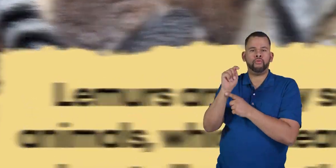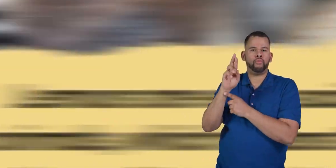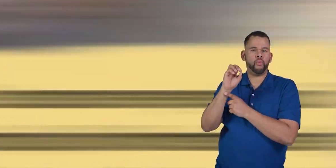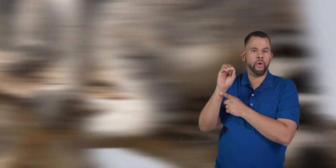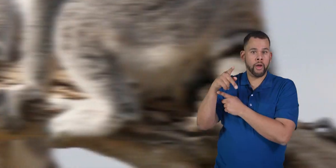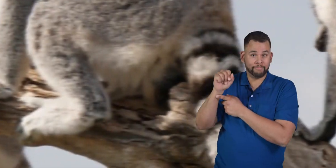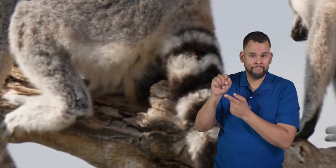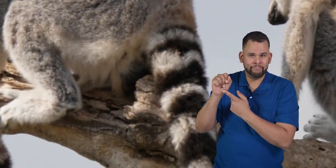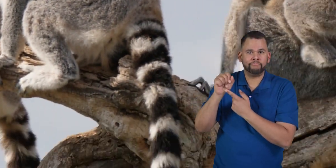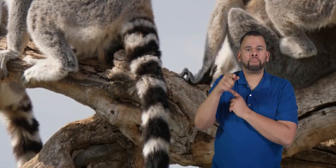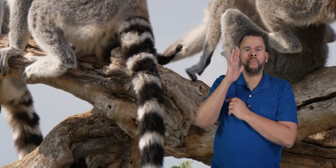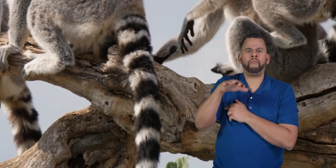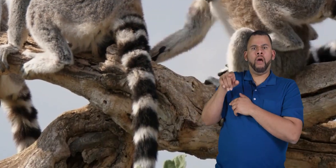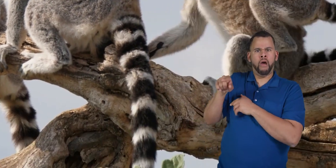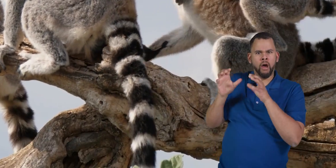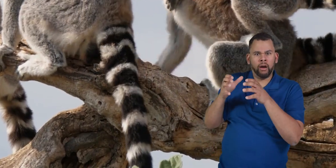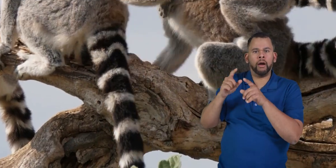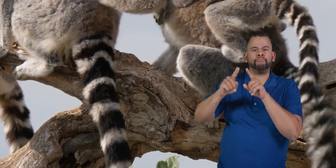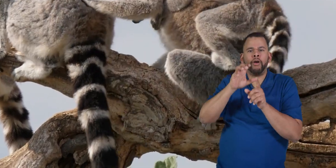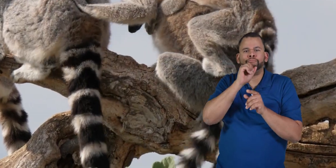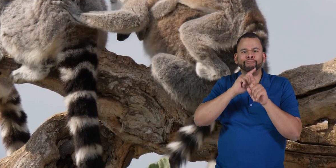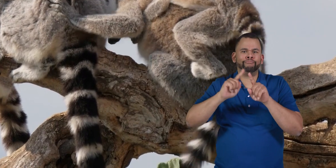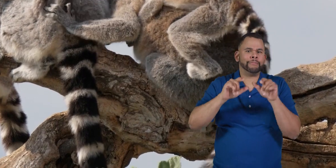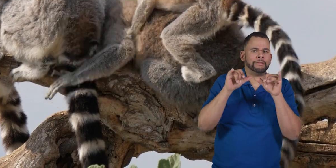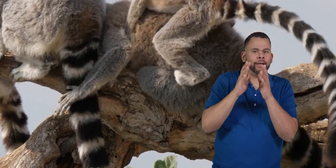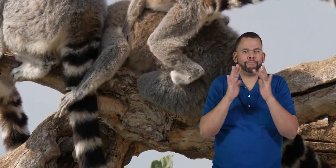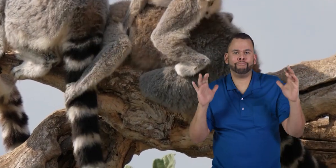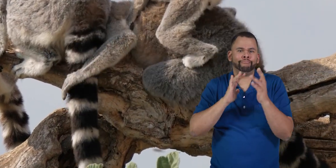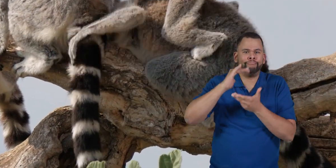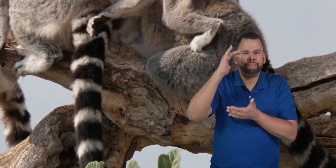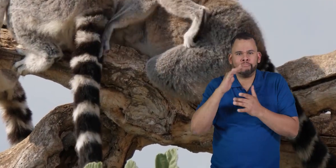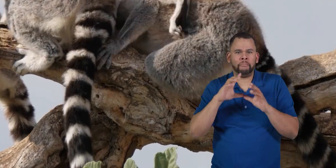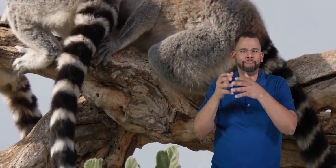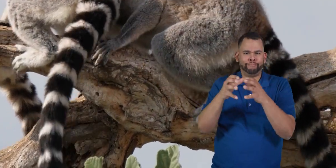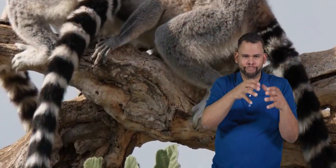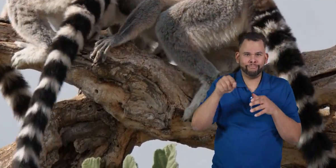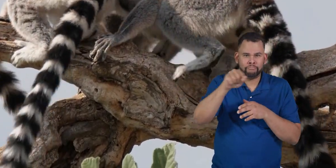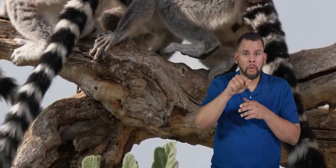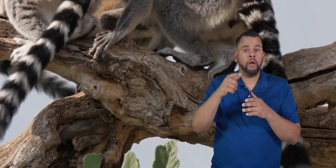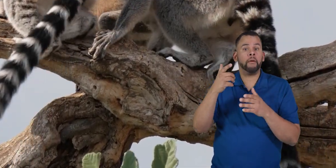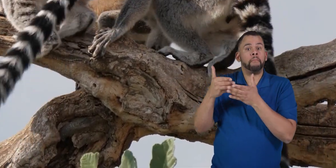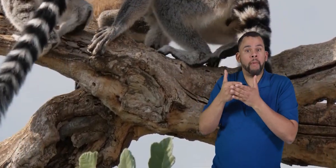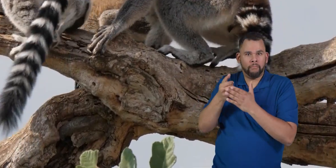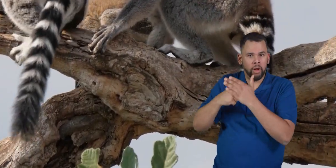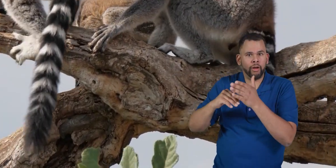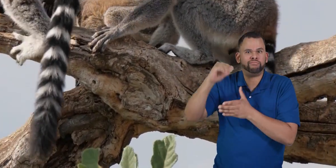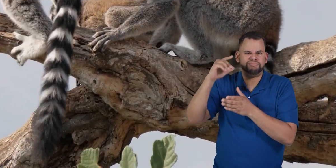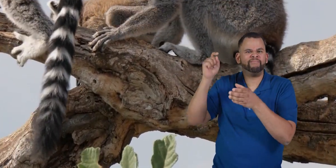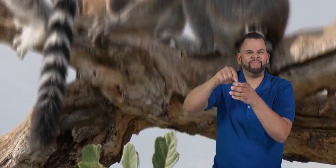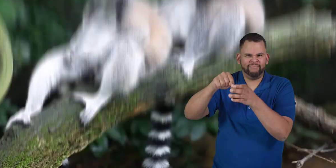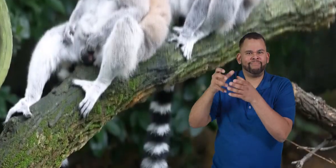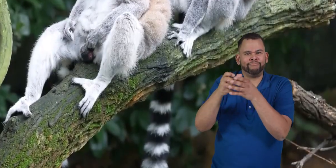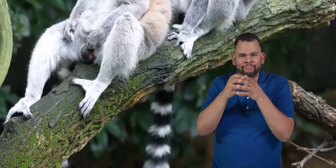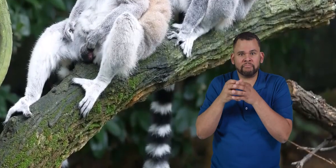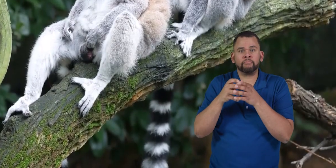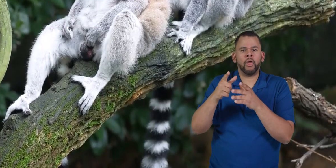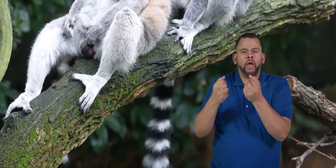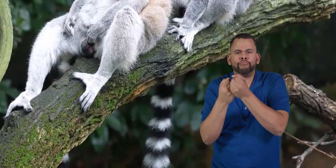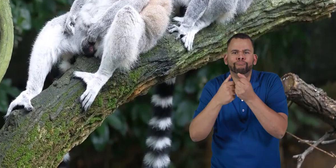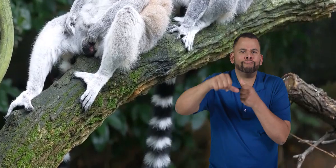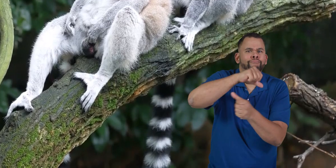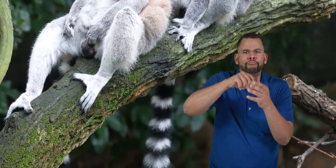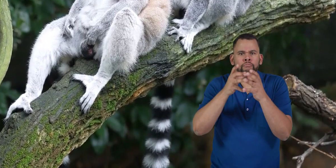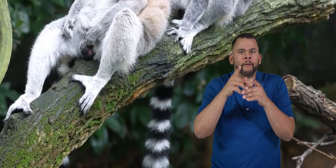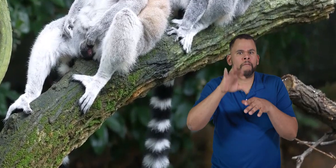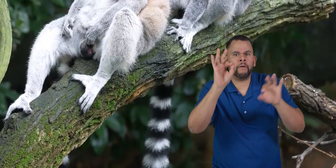troops you'll find lemurs of different ages and sizes in these troops from babies to grown-ups they help